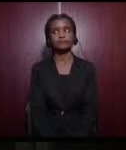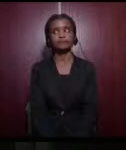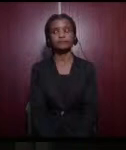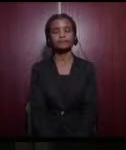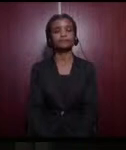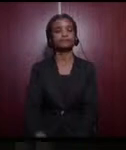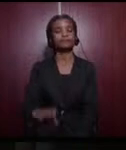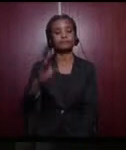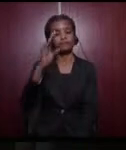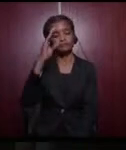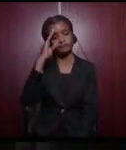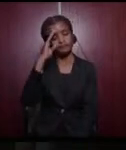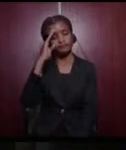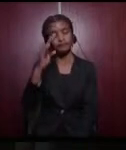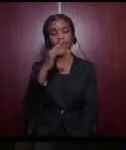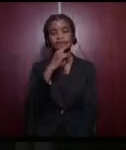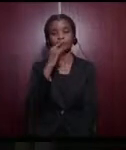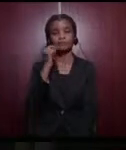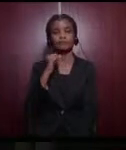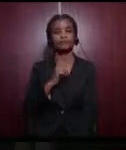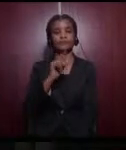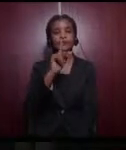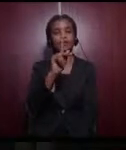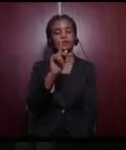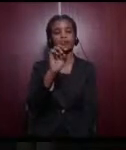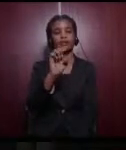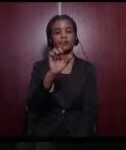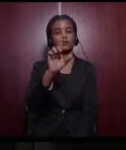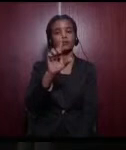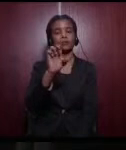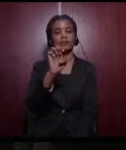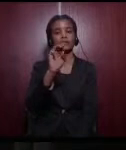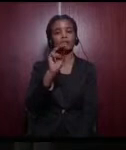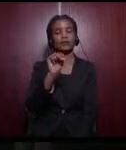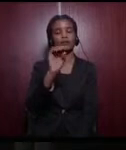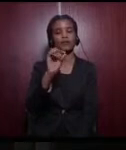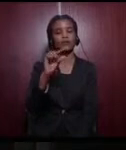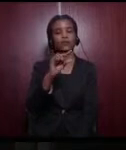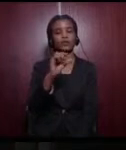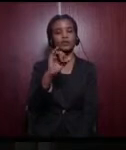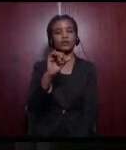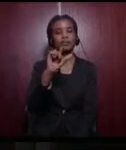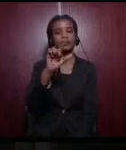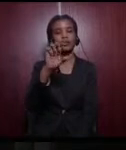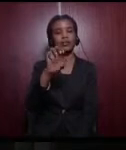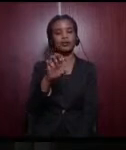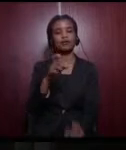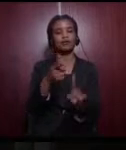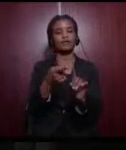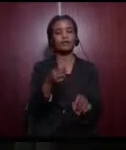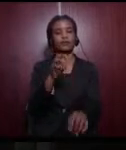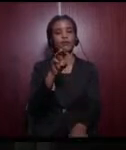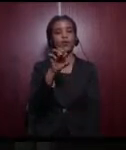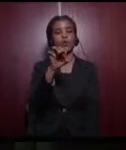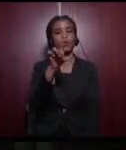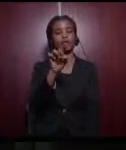Dumela. Lebitso la ka ke Kelemogile from Ward 21. I'm running a foundation, Mletsane Foundation.